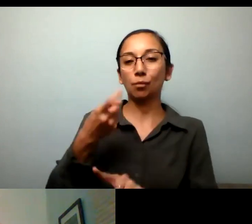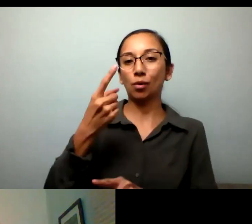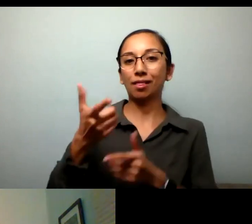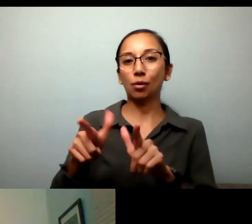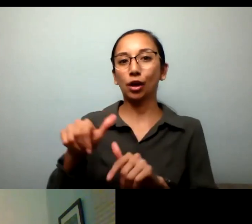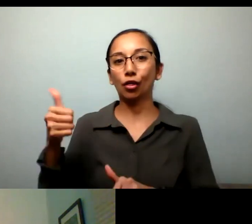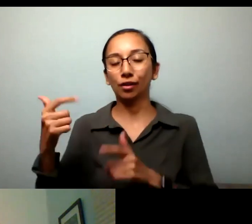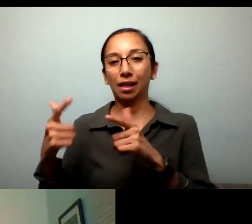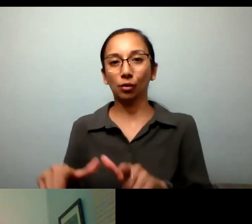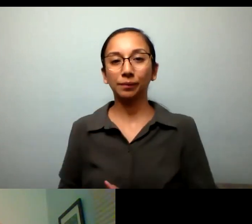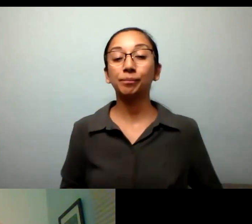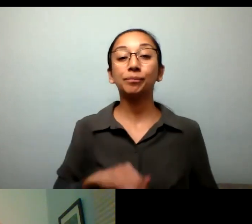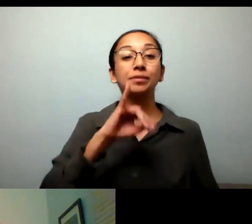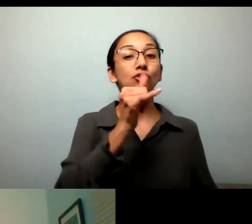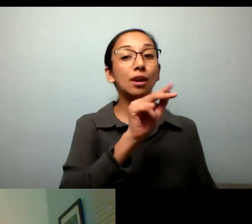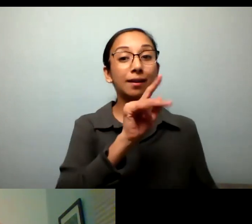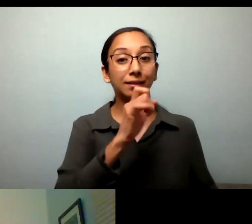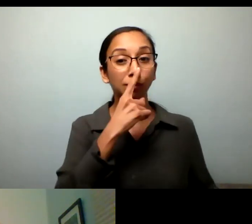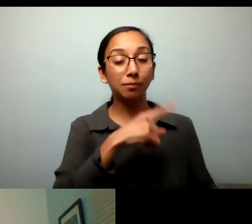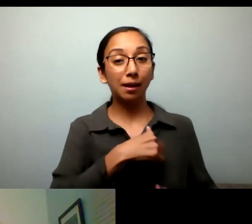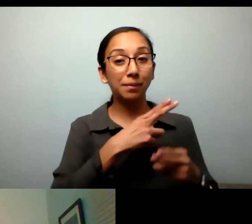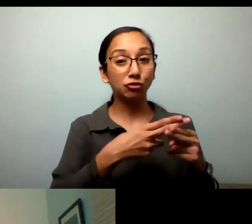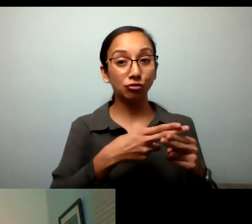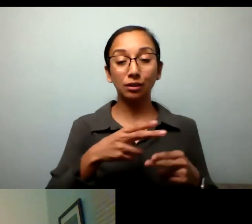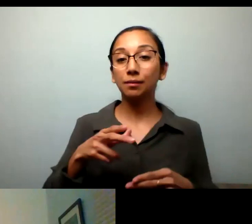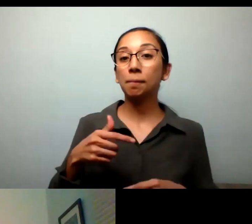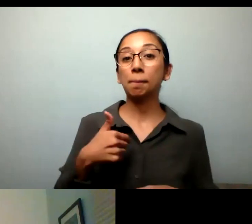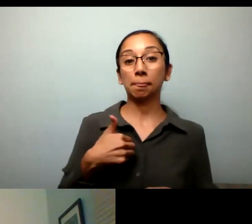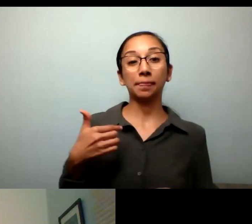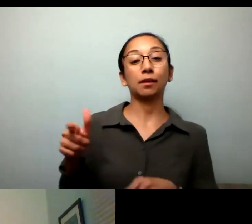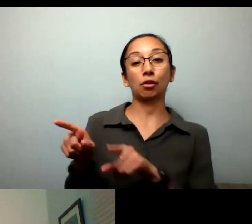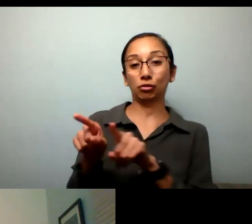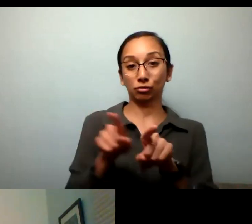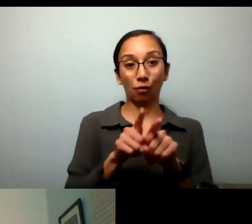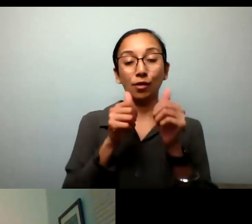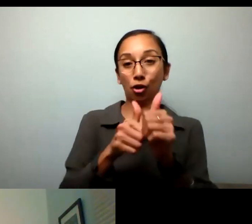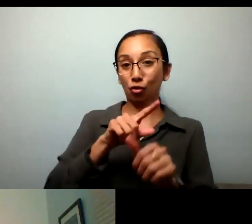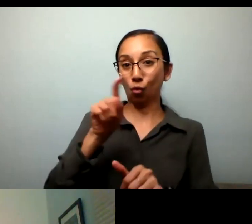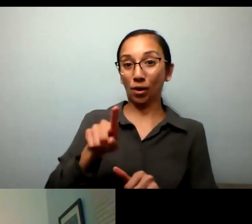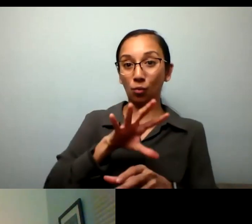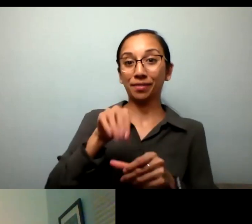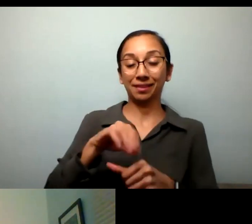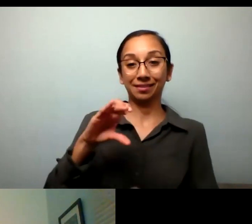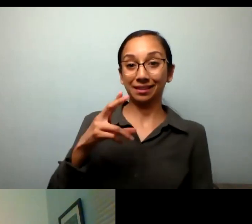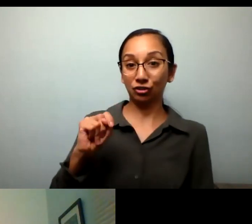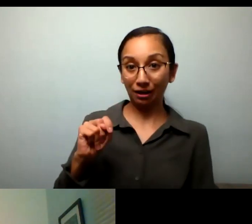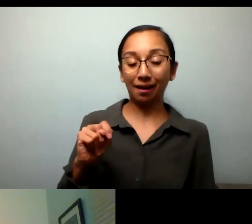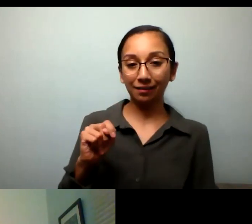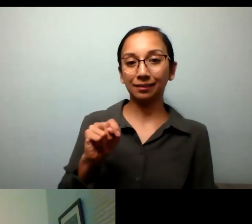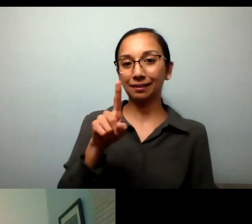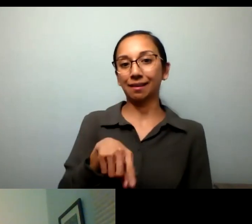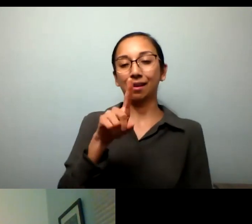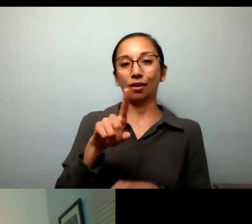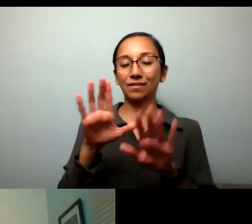before we start, may I just mention one thing to parents? Because I too have been following these questions in the chat. They're the most